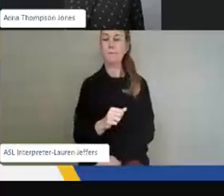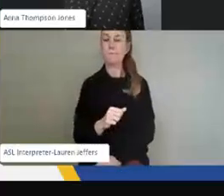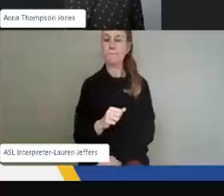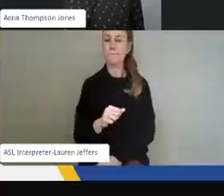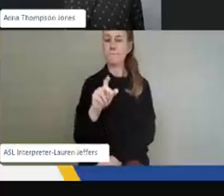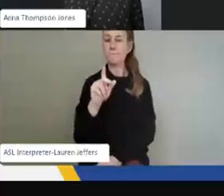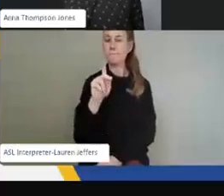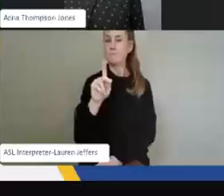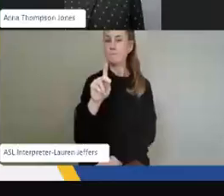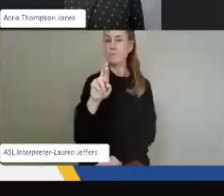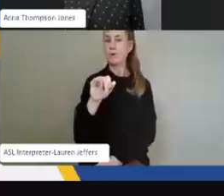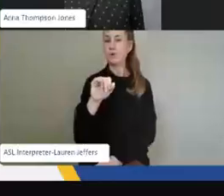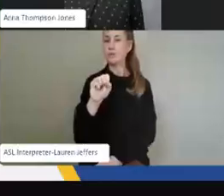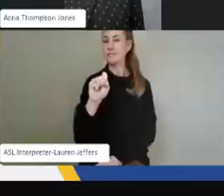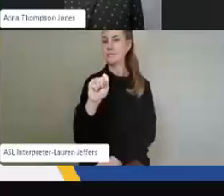Christina.